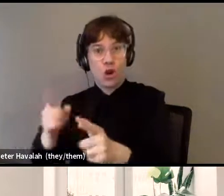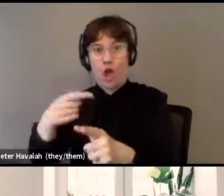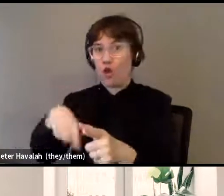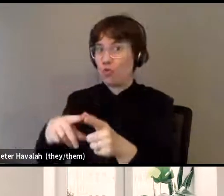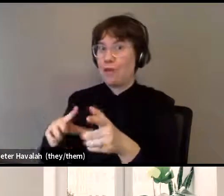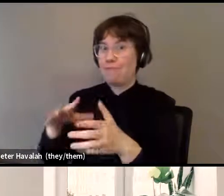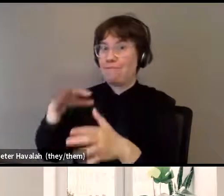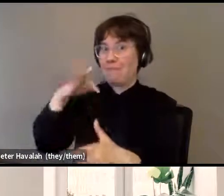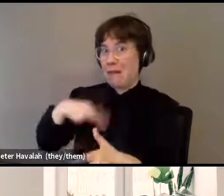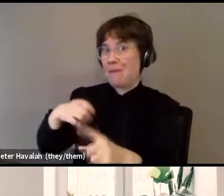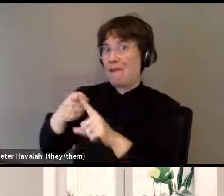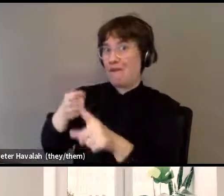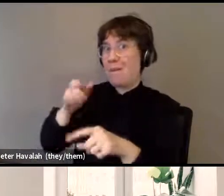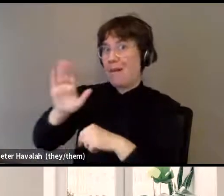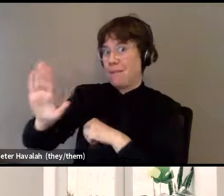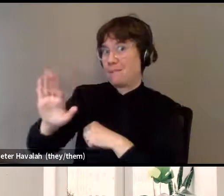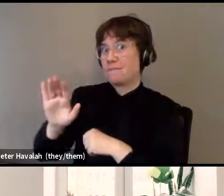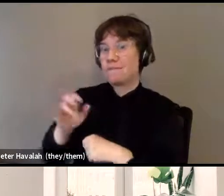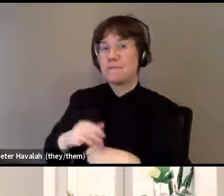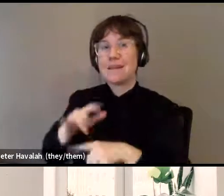learning.